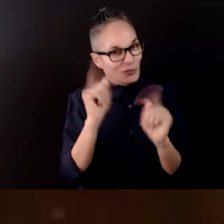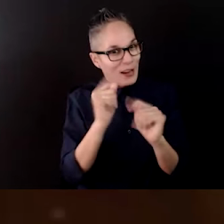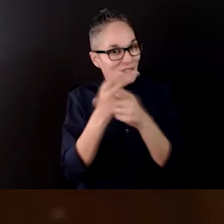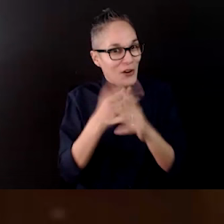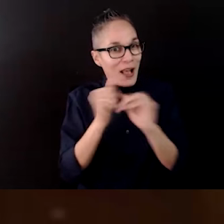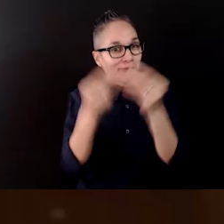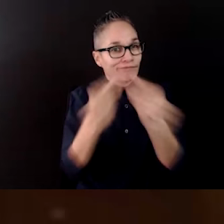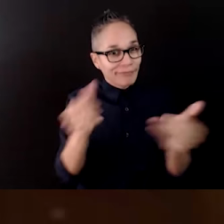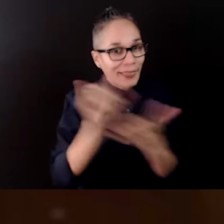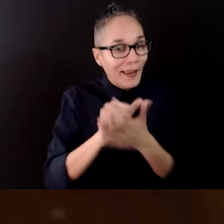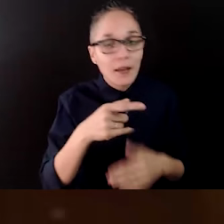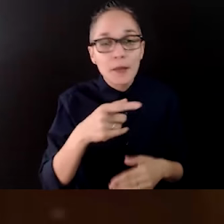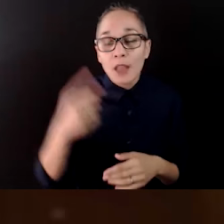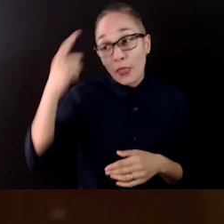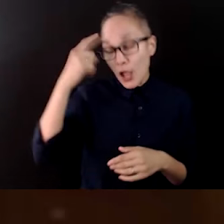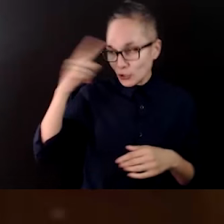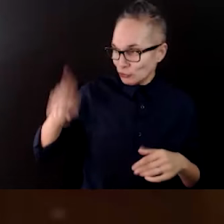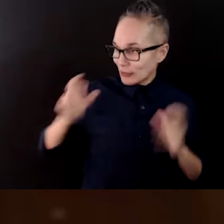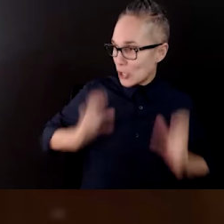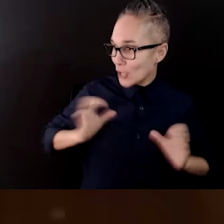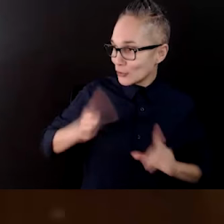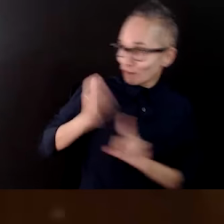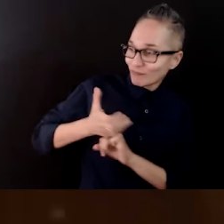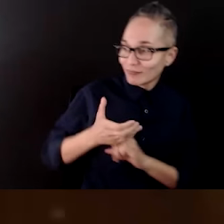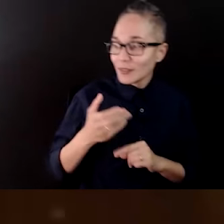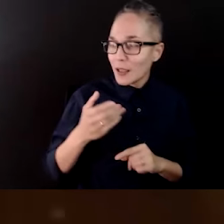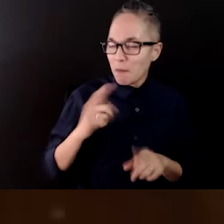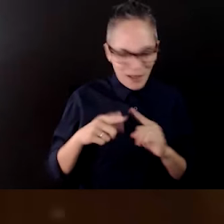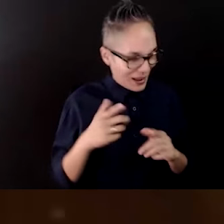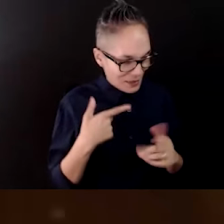did. You had the idea that we would cosplay as each other, and I was like, you have to tell me how to dress then.